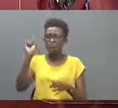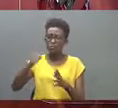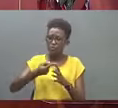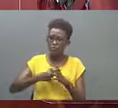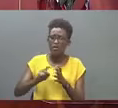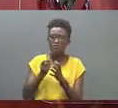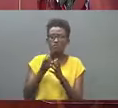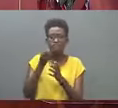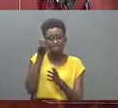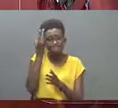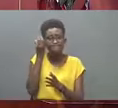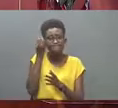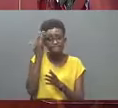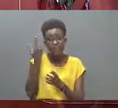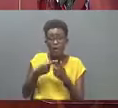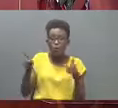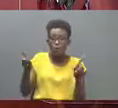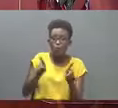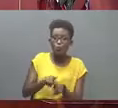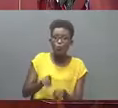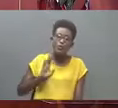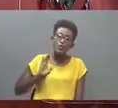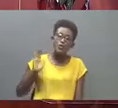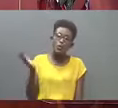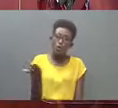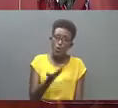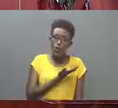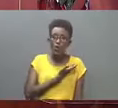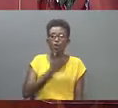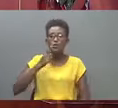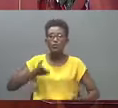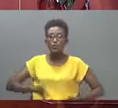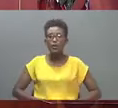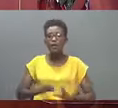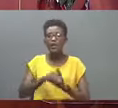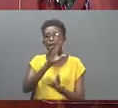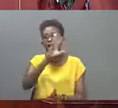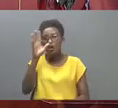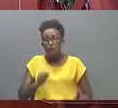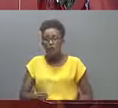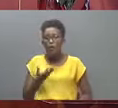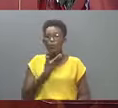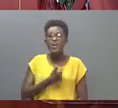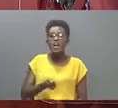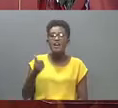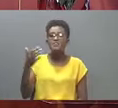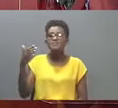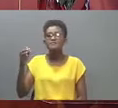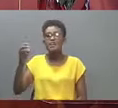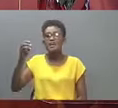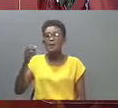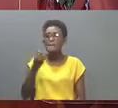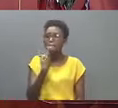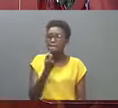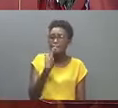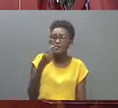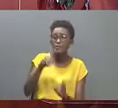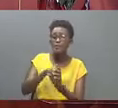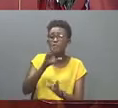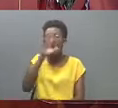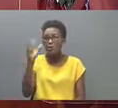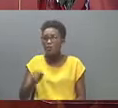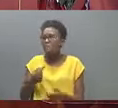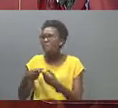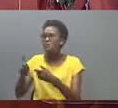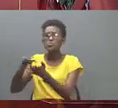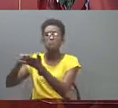innovate. We have all trees. We have all herbs in Africa. We buy drugs from